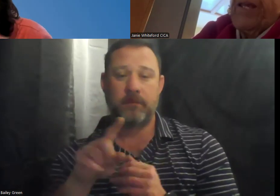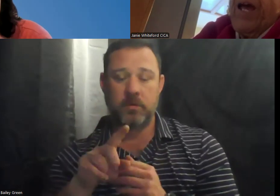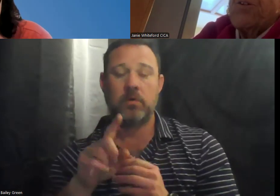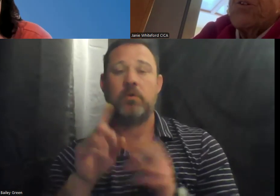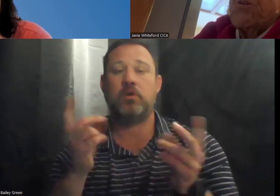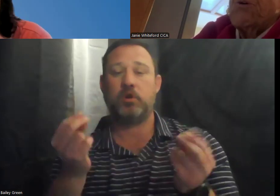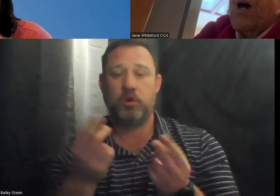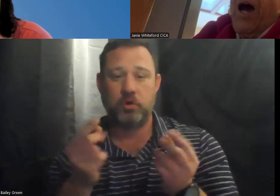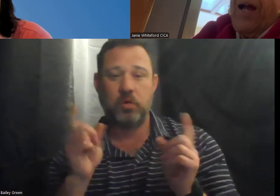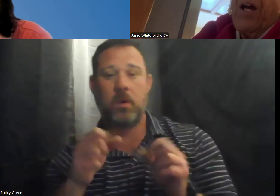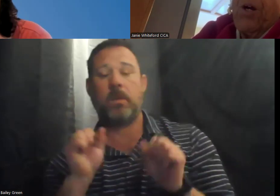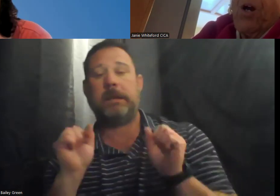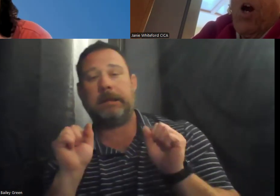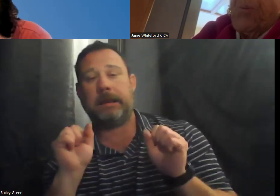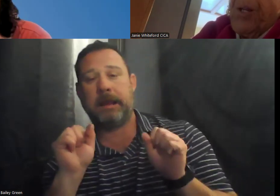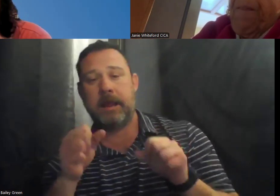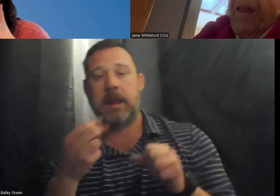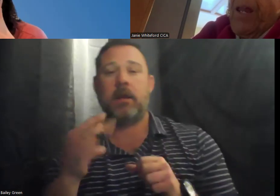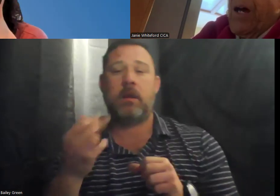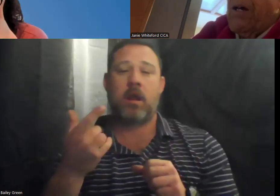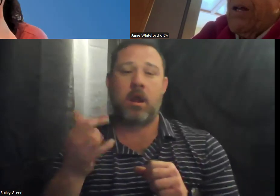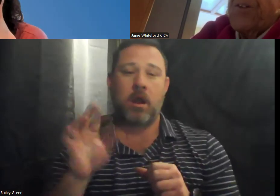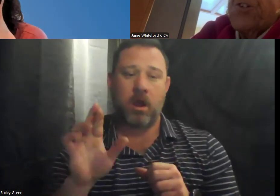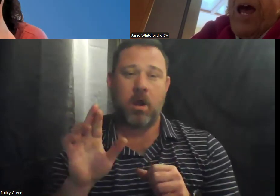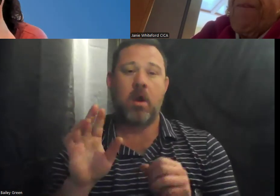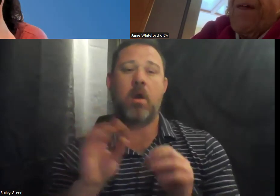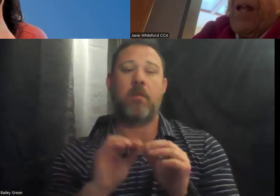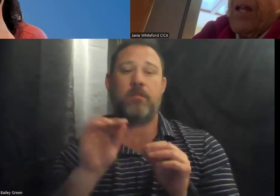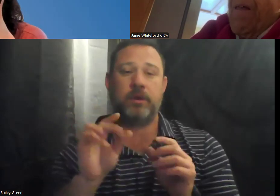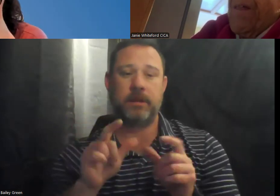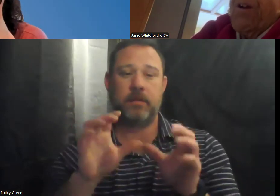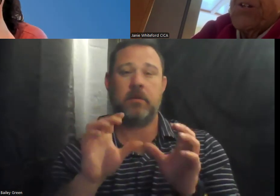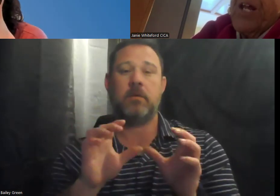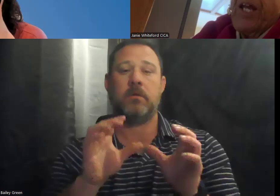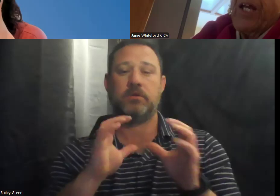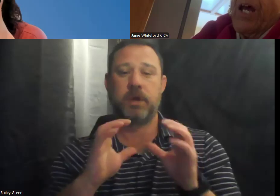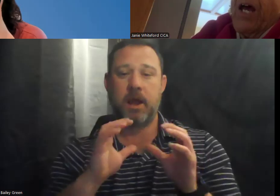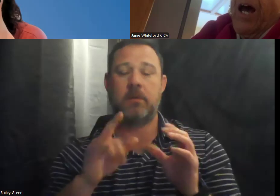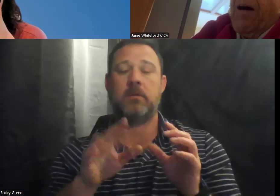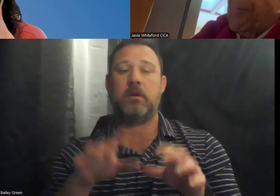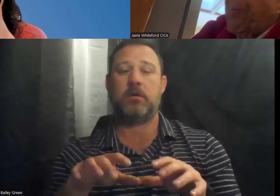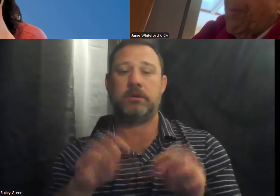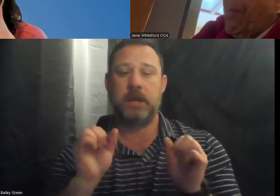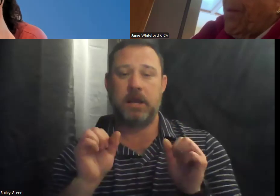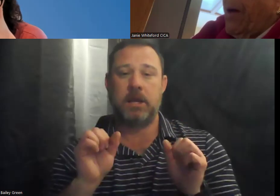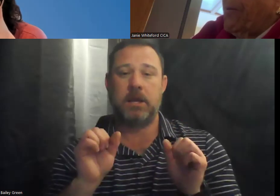what we can do. I know Hagar put in the chat that they are taking